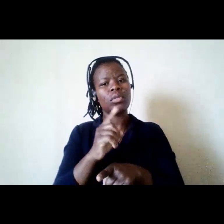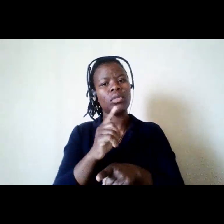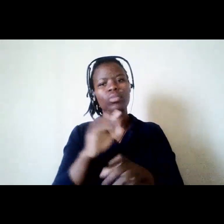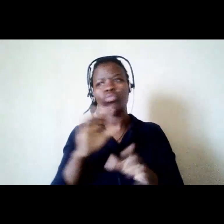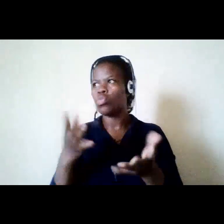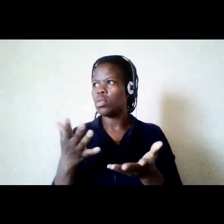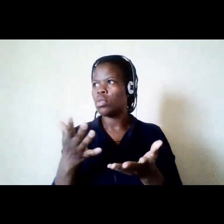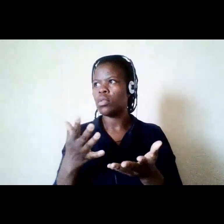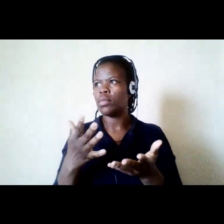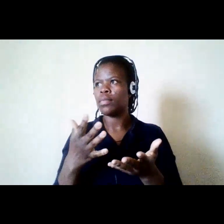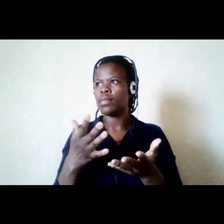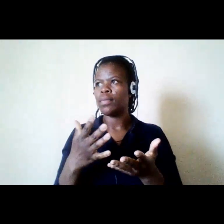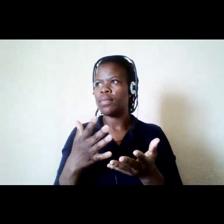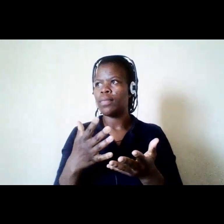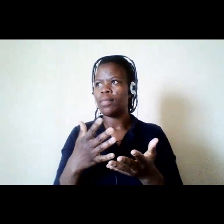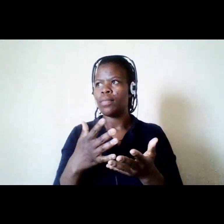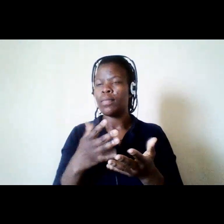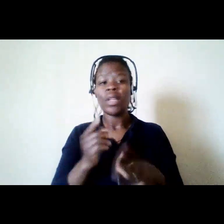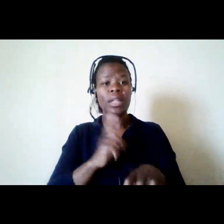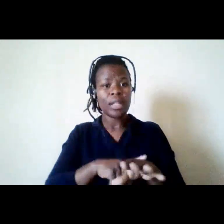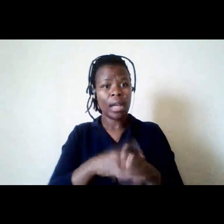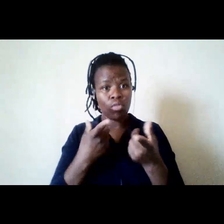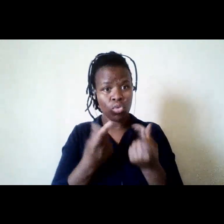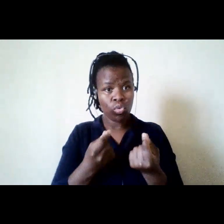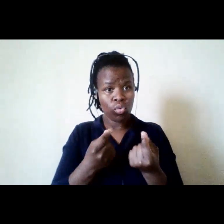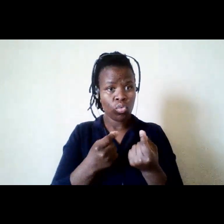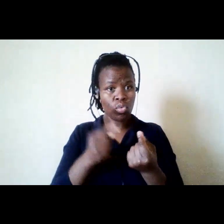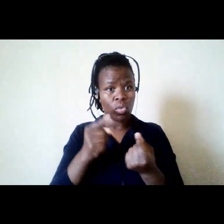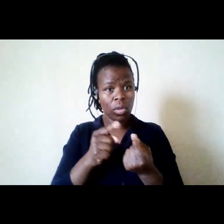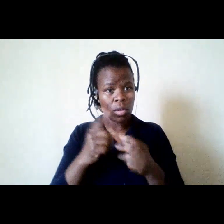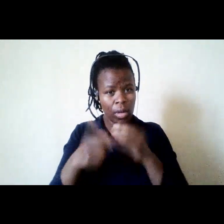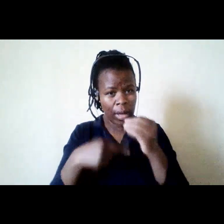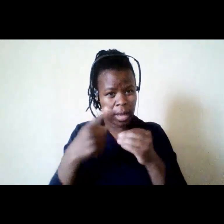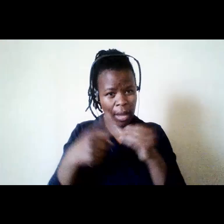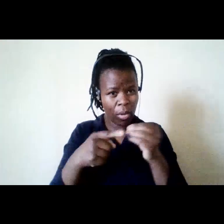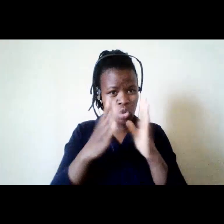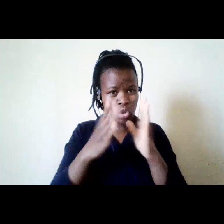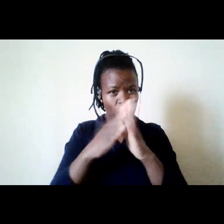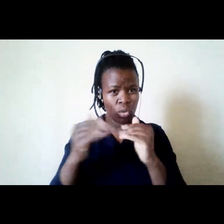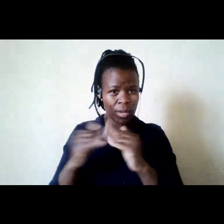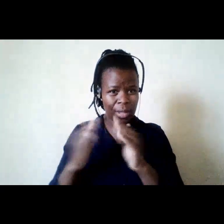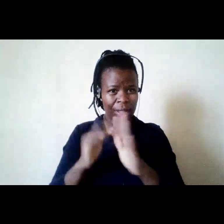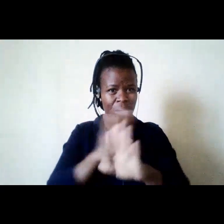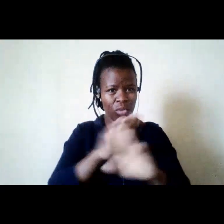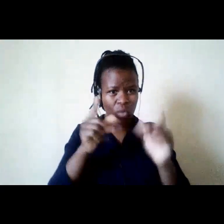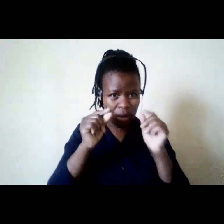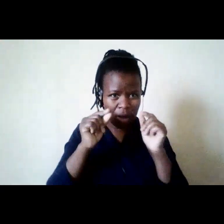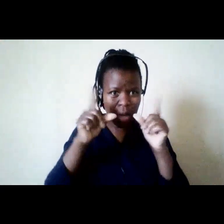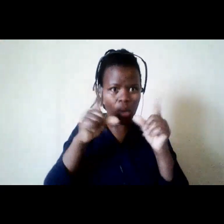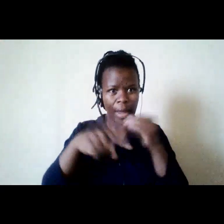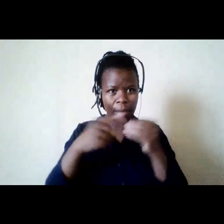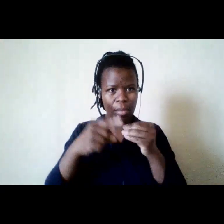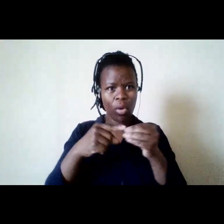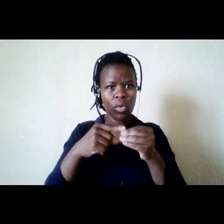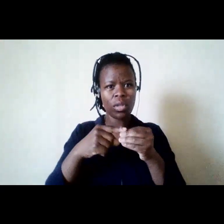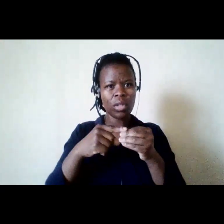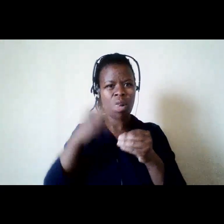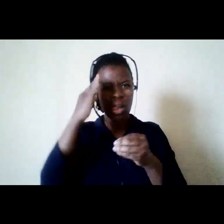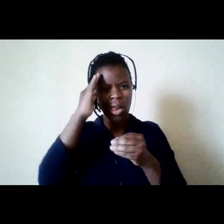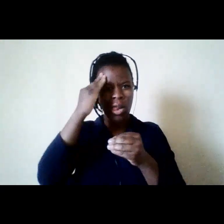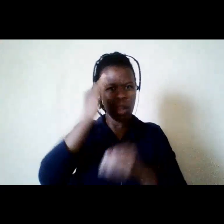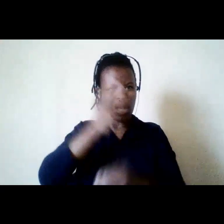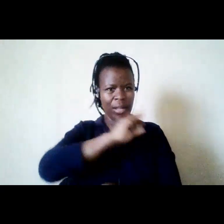it wasn't, when we did it that time, it wasn't about the society not being aware of intellectual disabilities, but